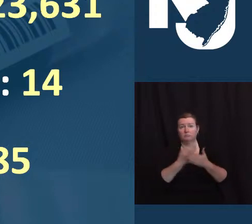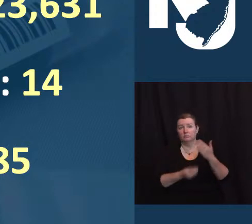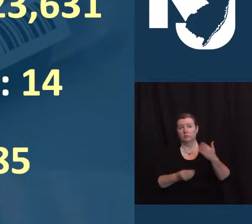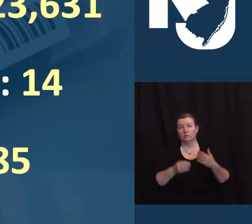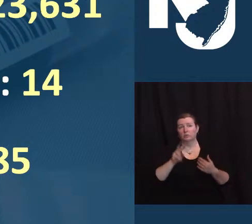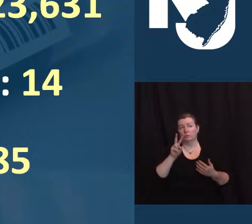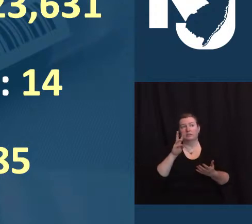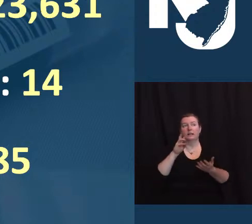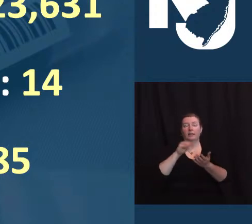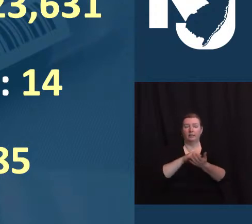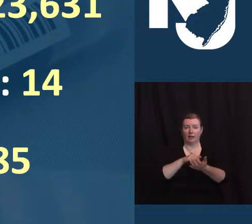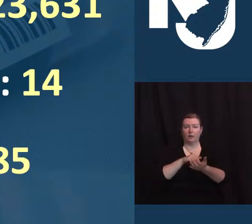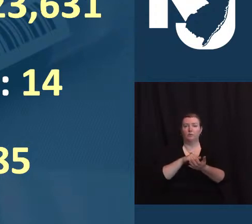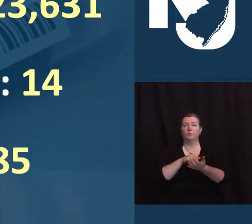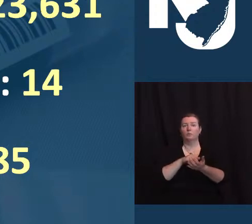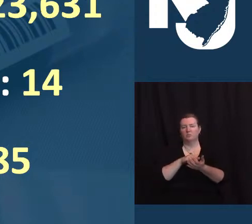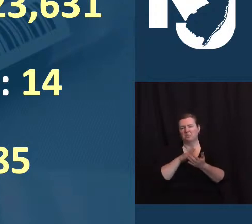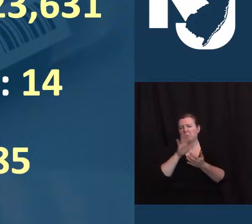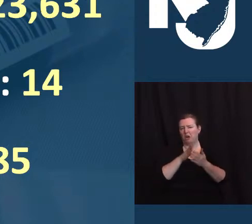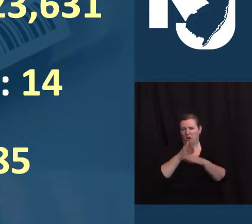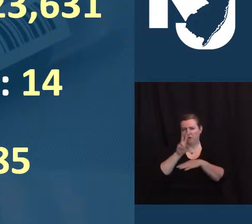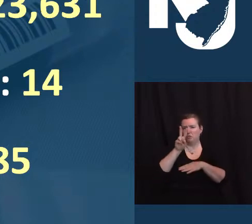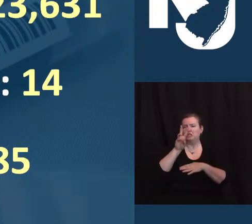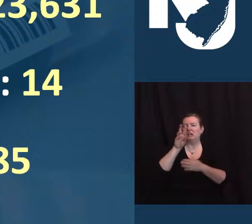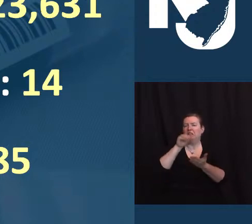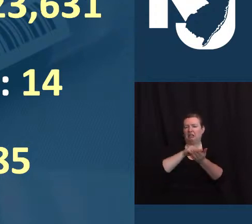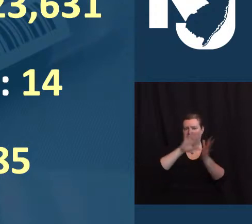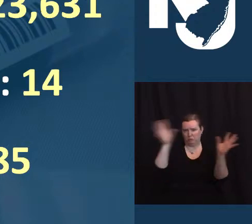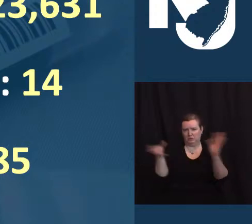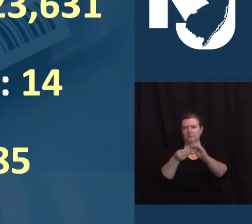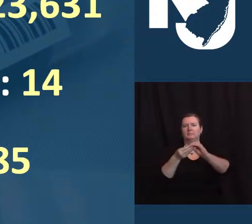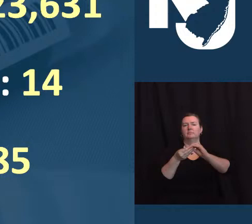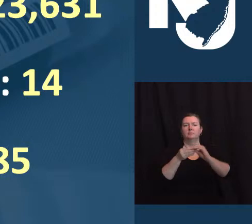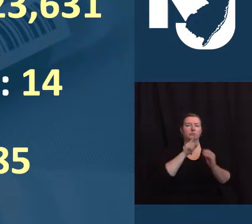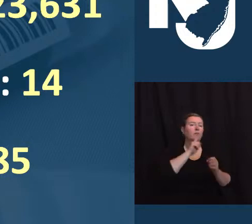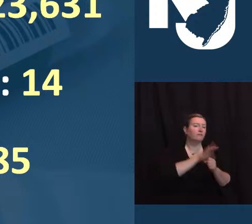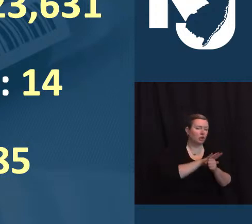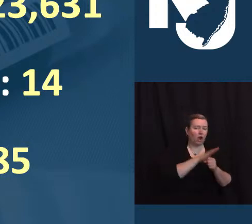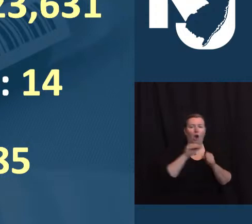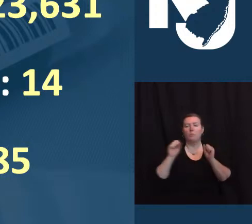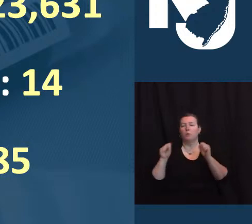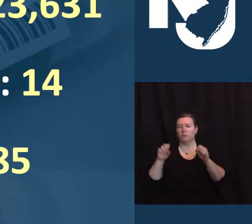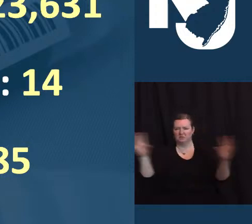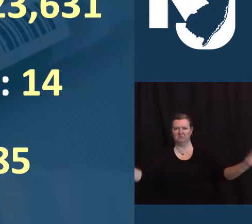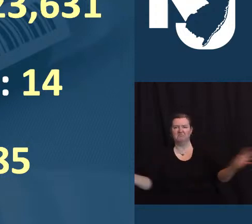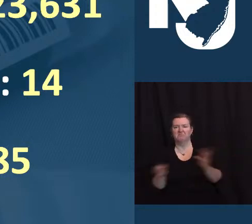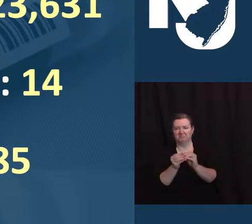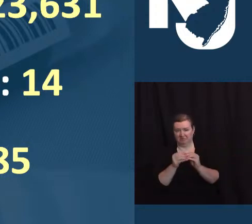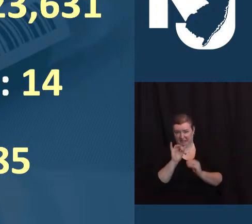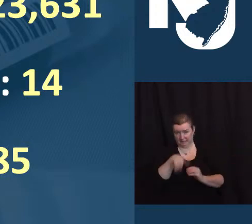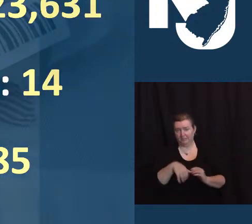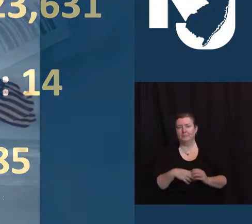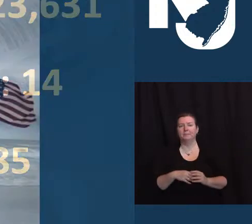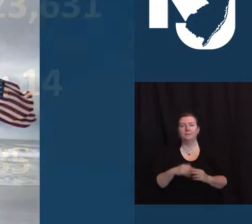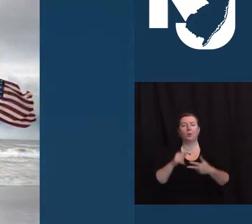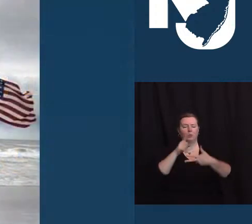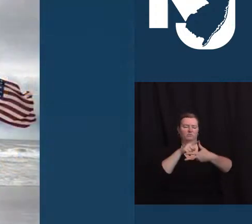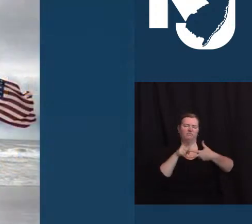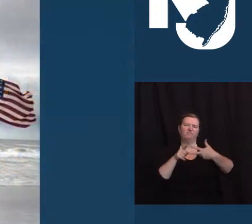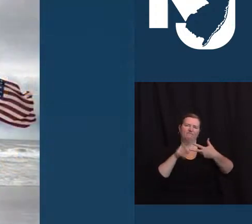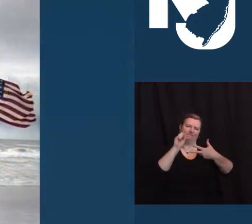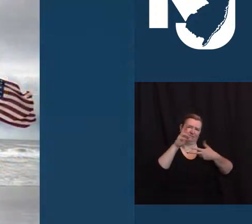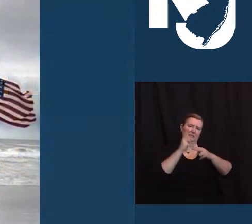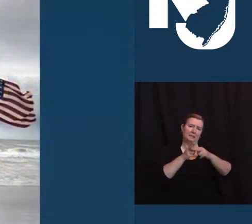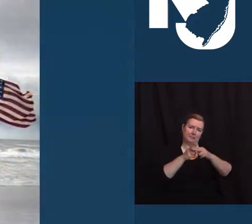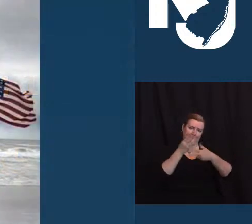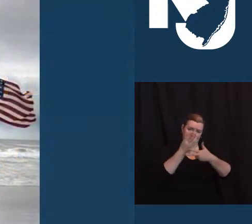26,316 New Jerseyans, both confirmed and probable deaths. Let's tell three more of their stories now. Let's